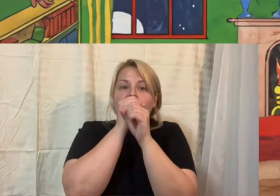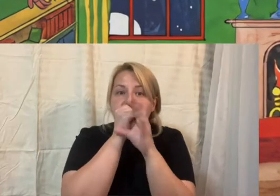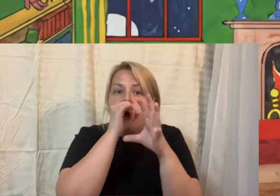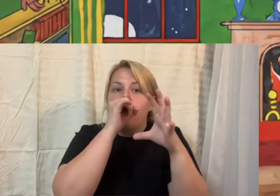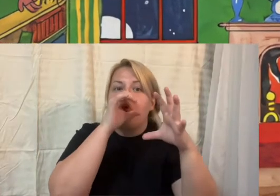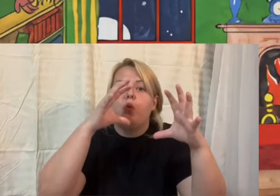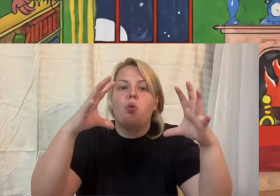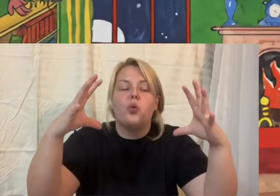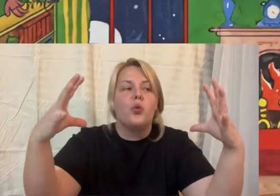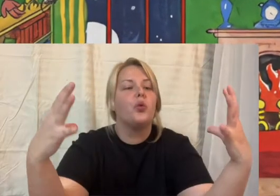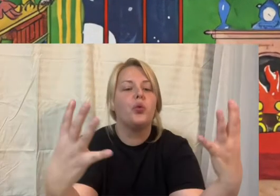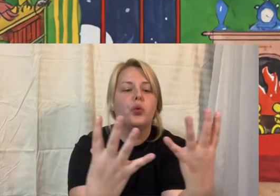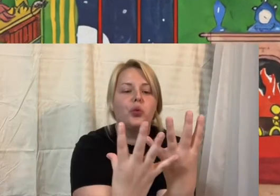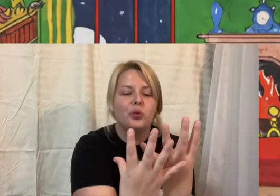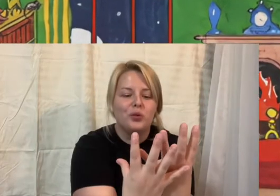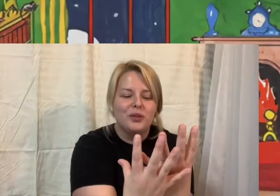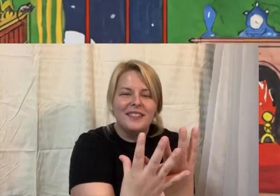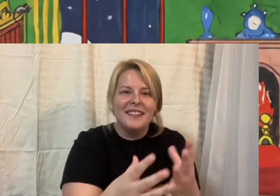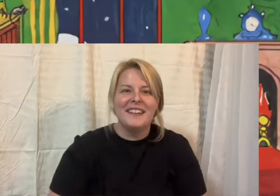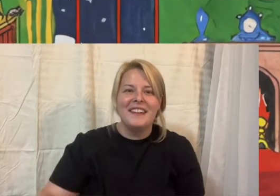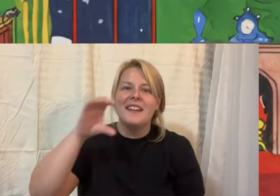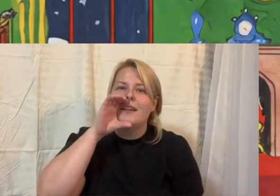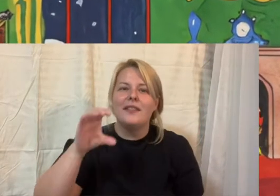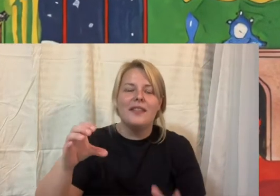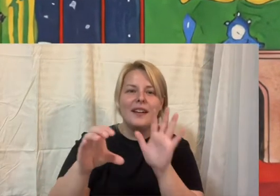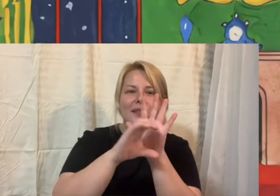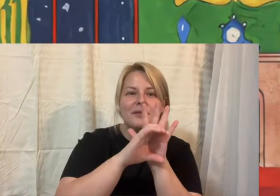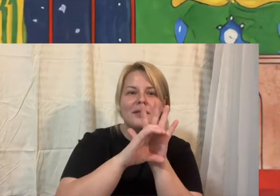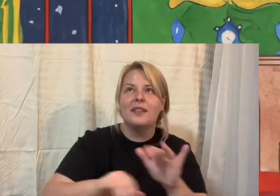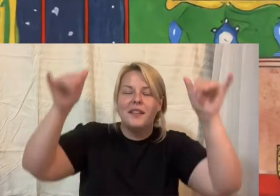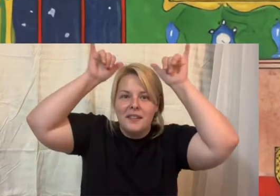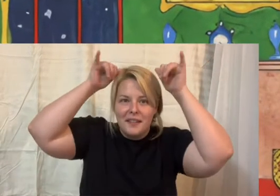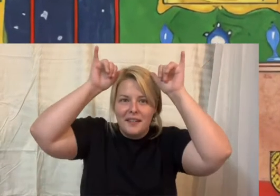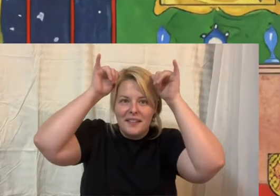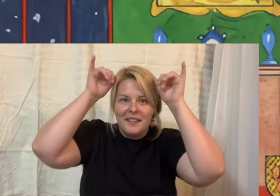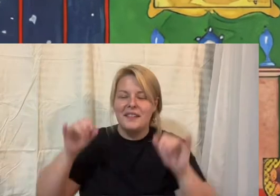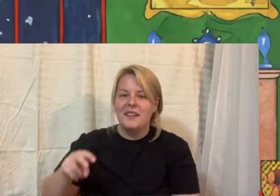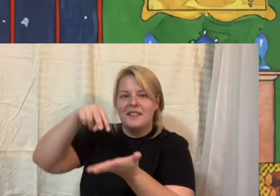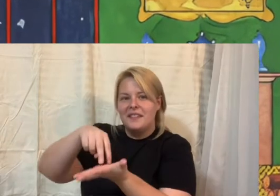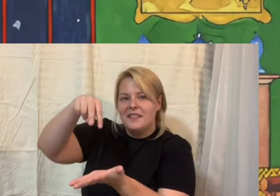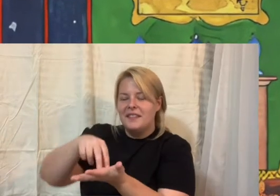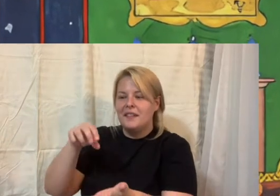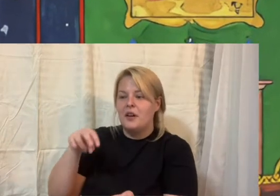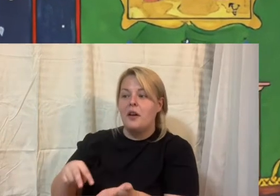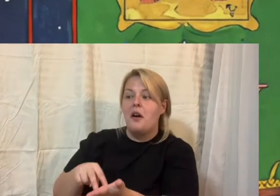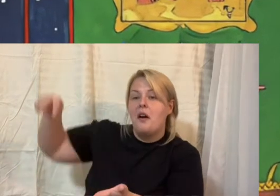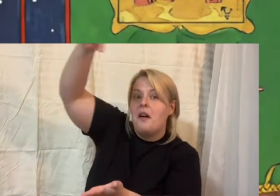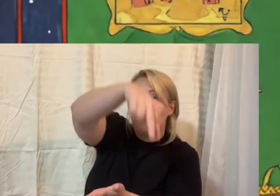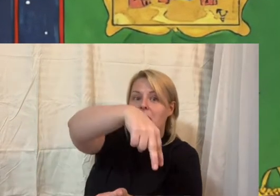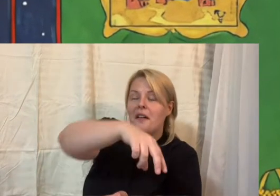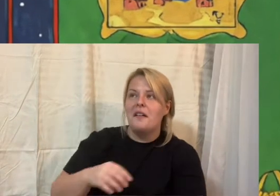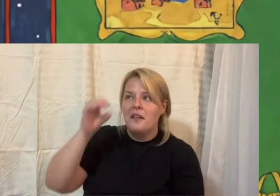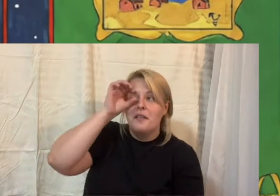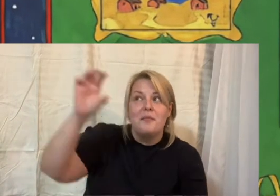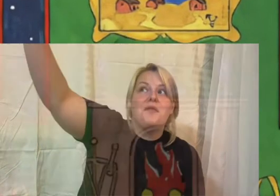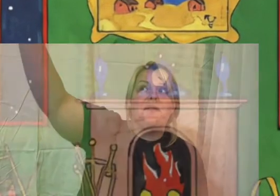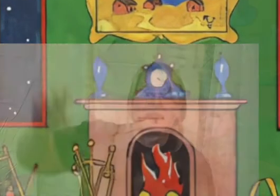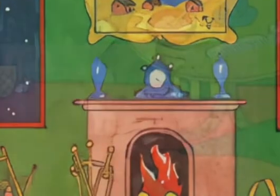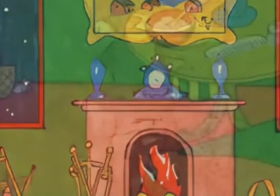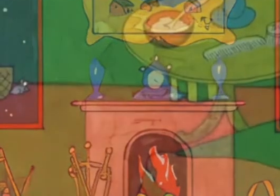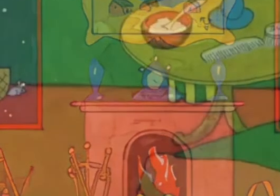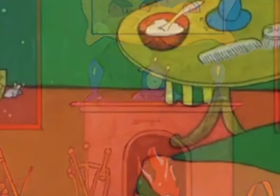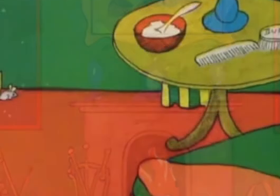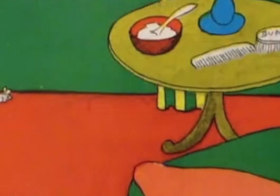and a red balloon and a picture of the cow jumping over the moon.